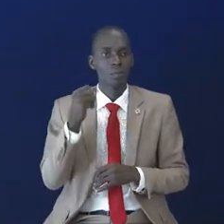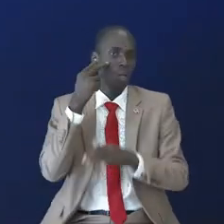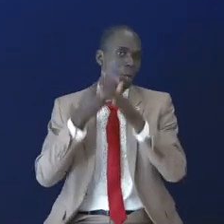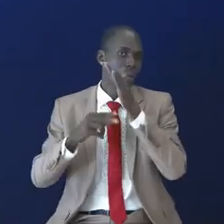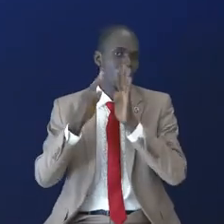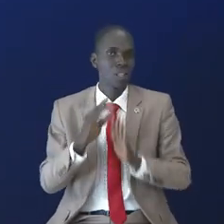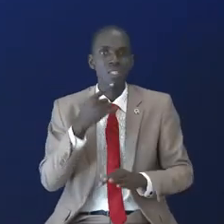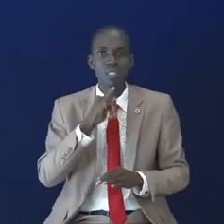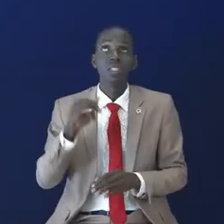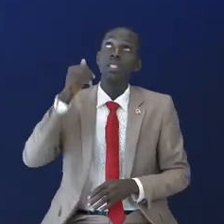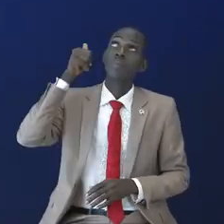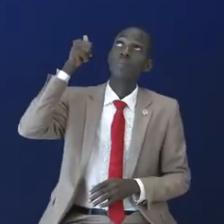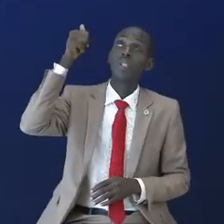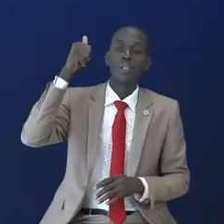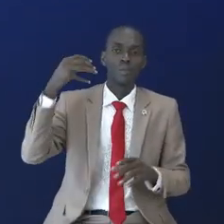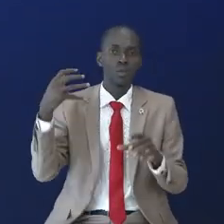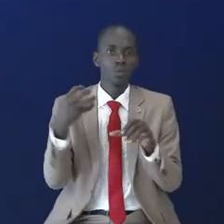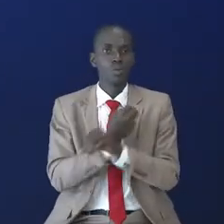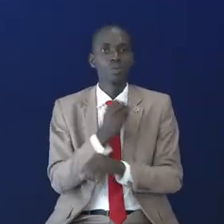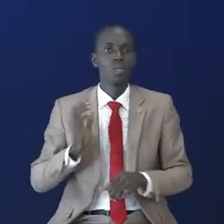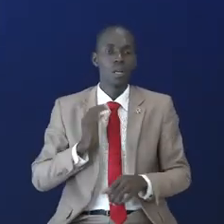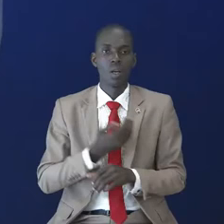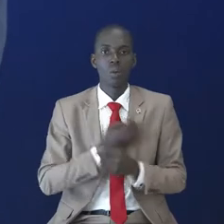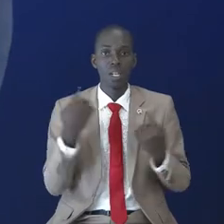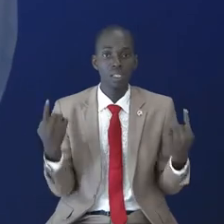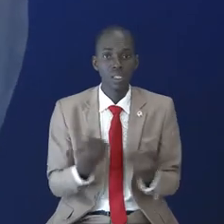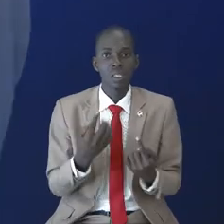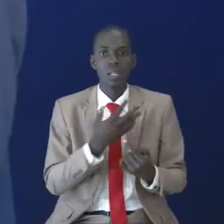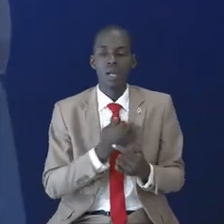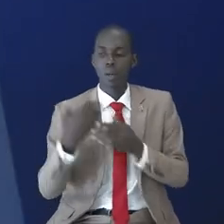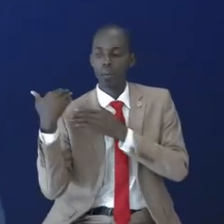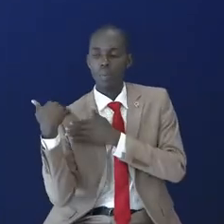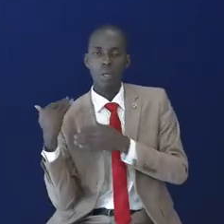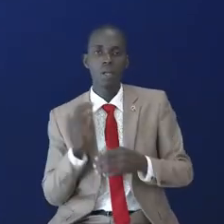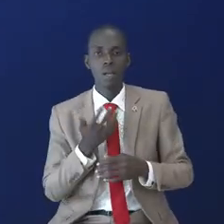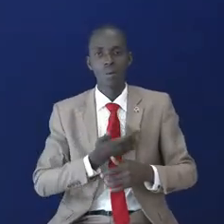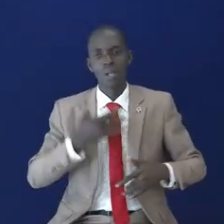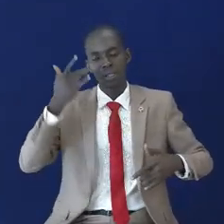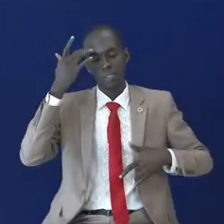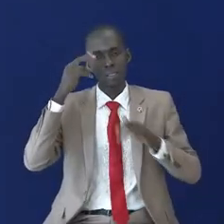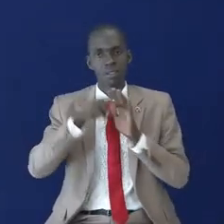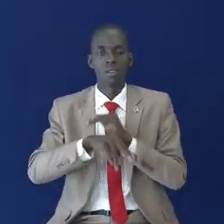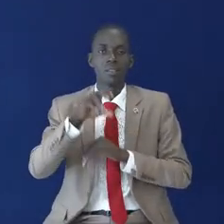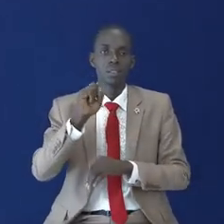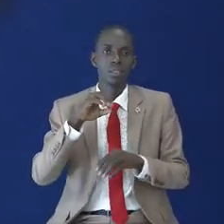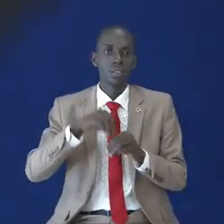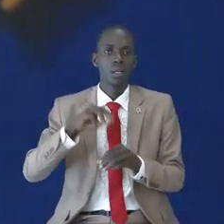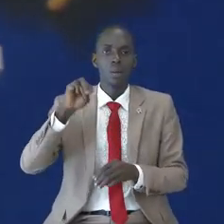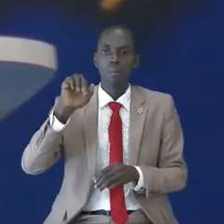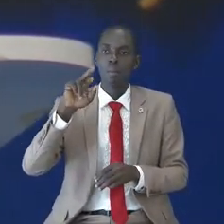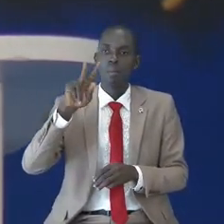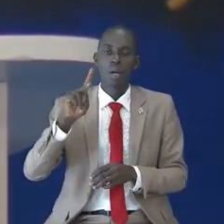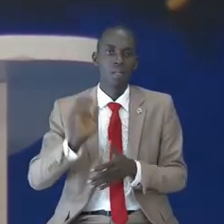our infirmities and bare our sicknesses. Mark chapter